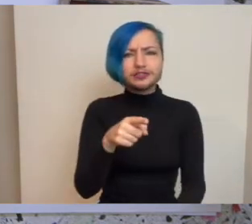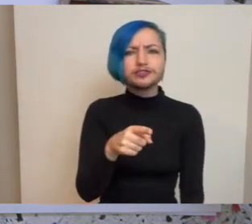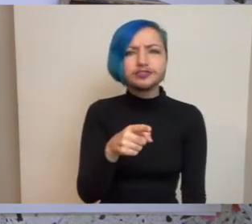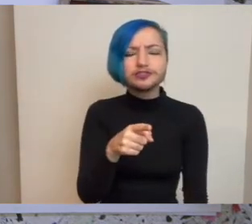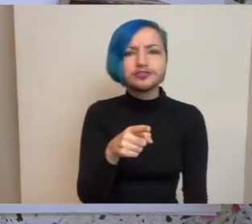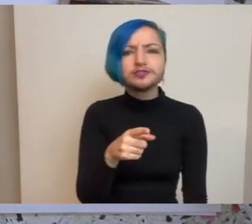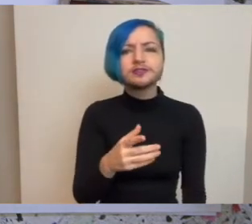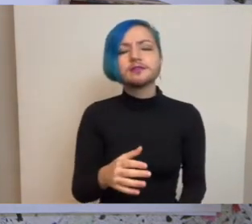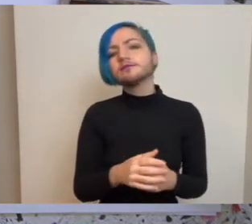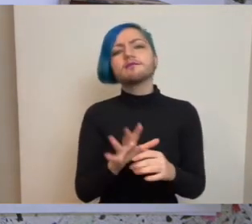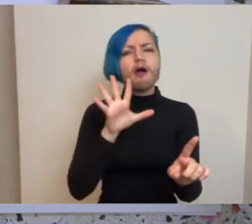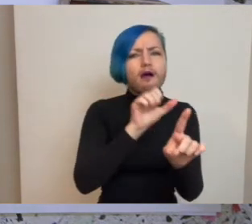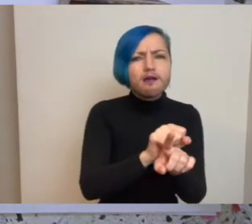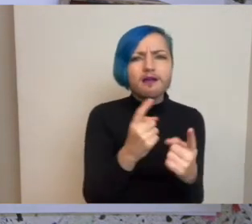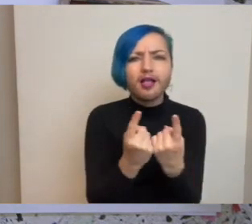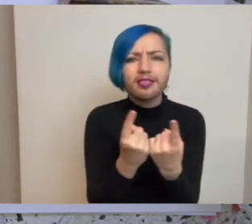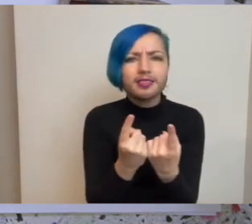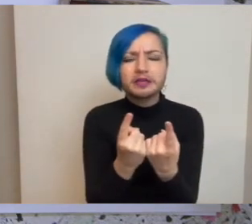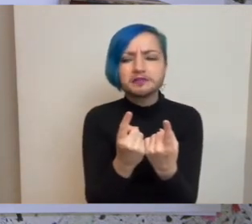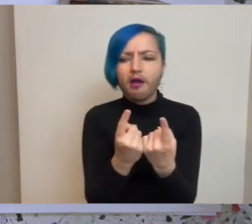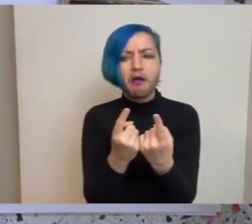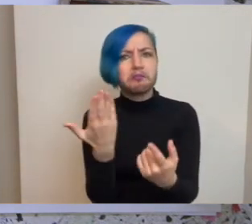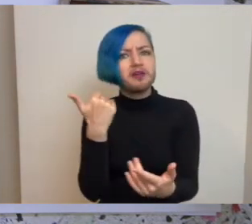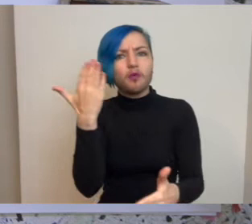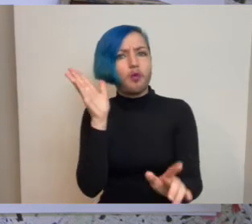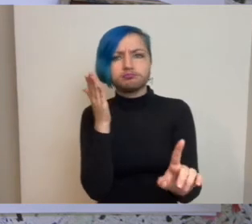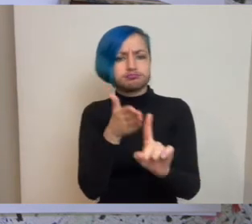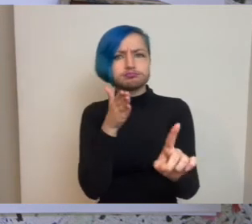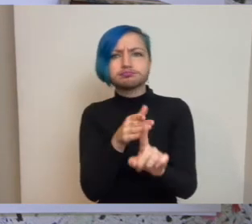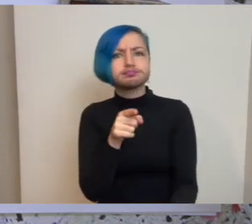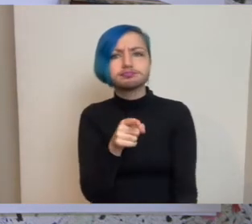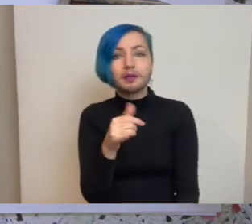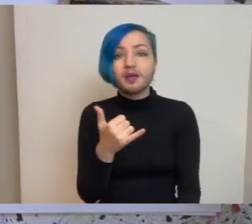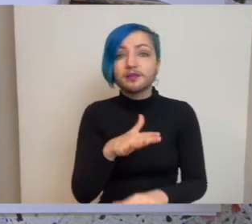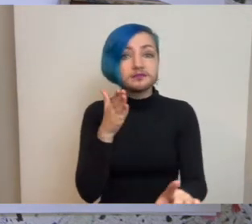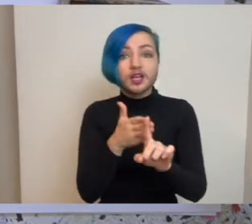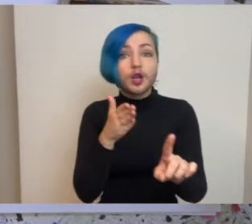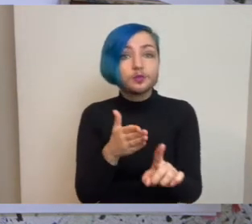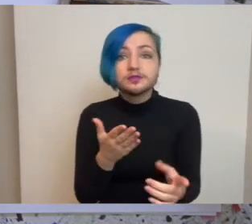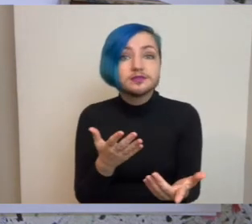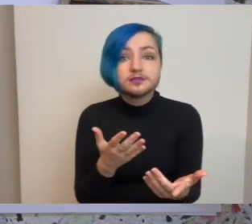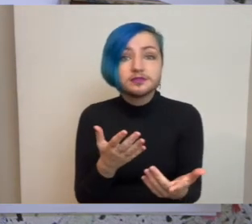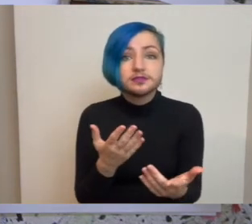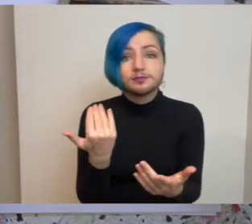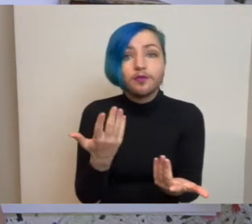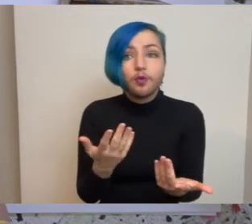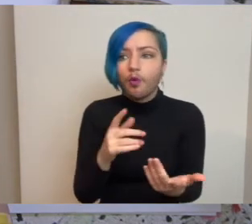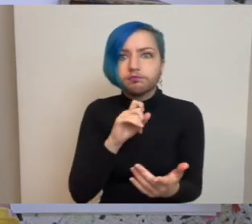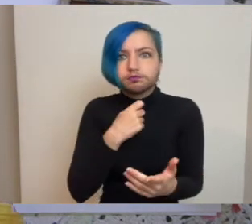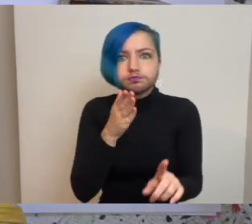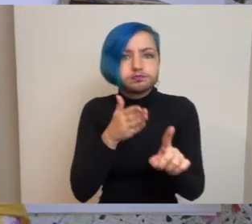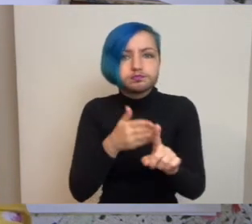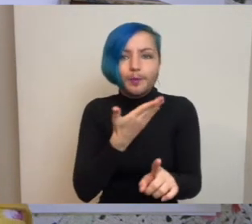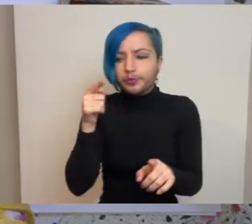Start to find things that you haven't noticed or that you might not have noticed if you were using this technique. So